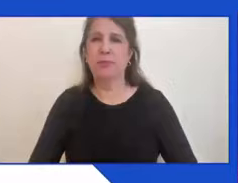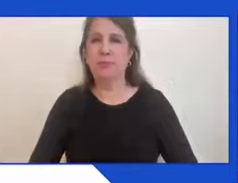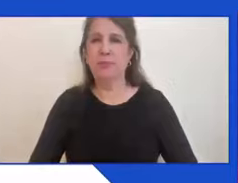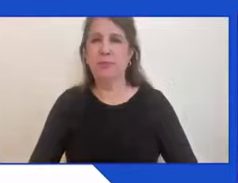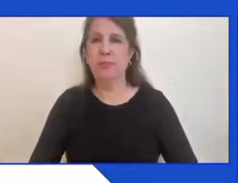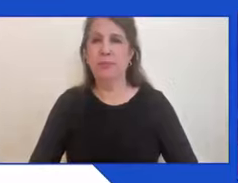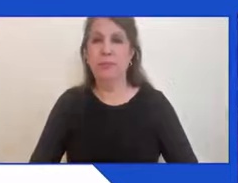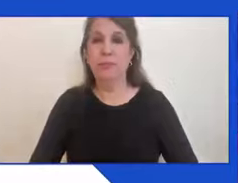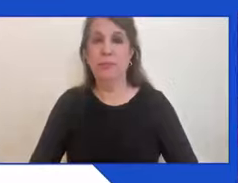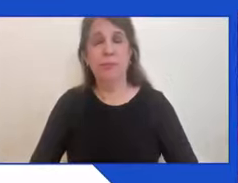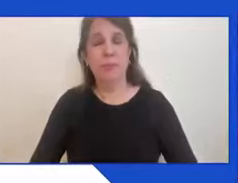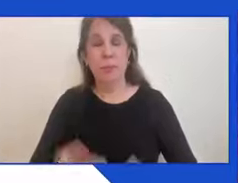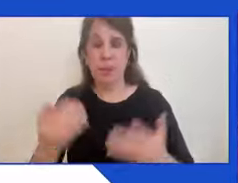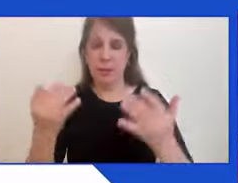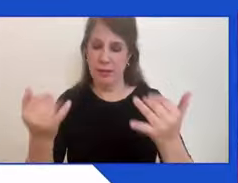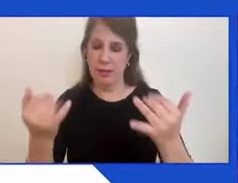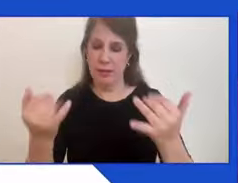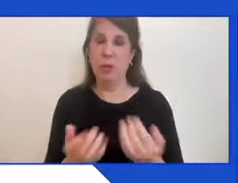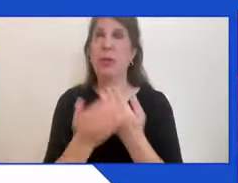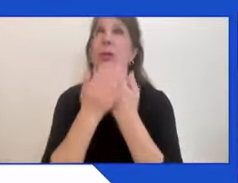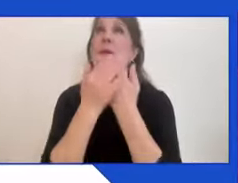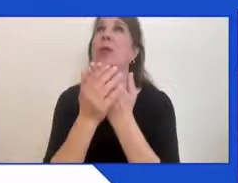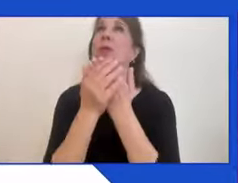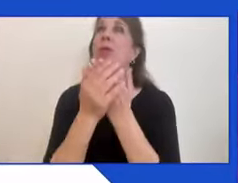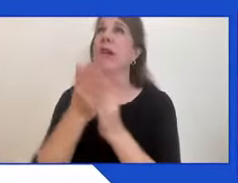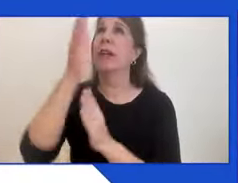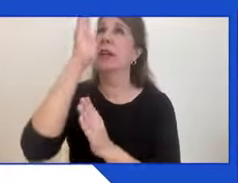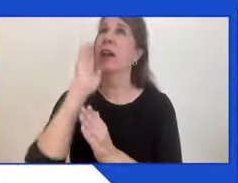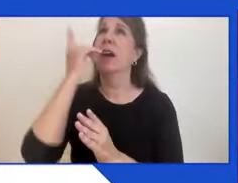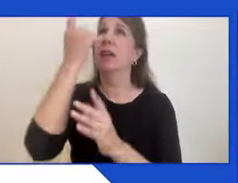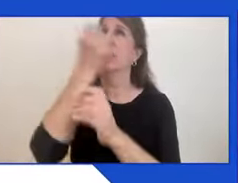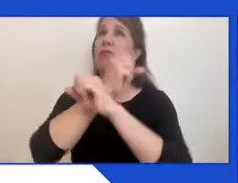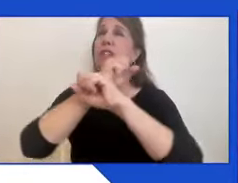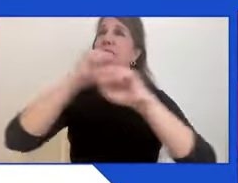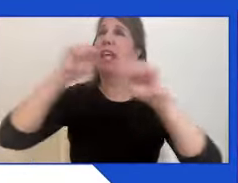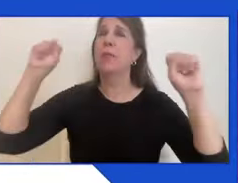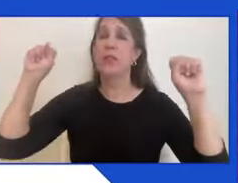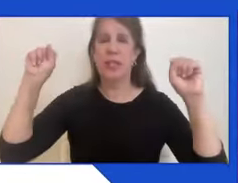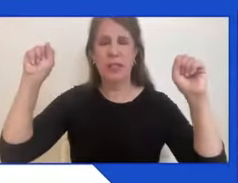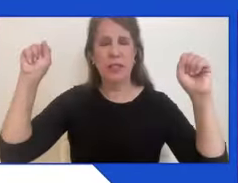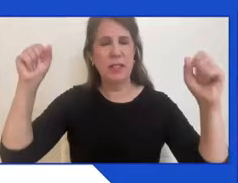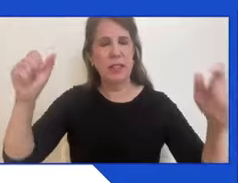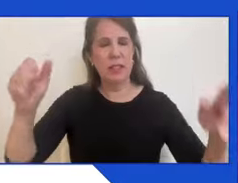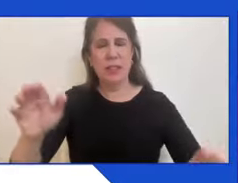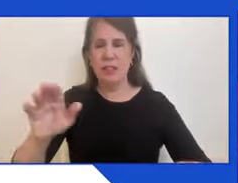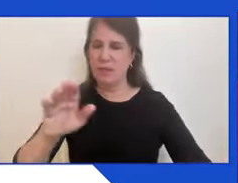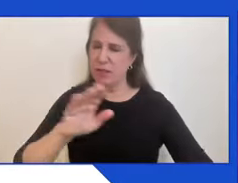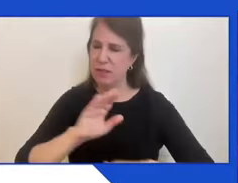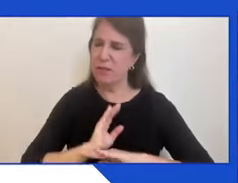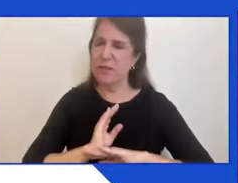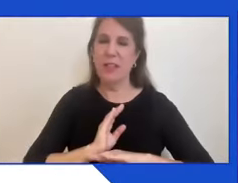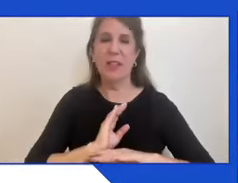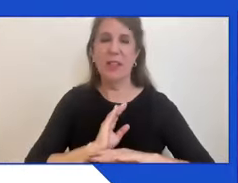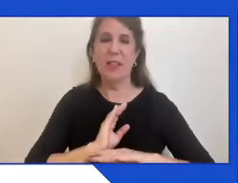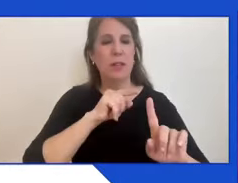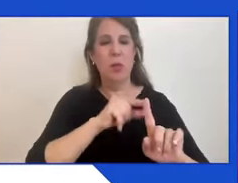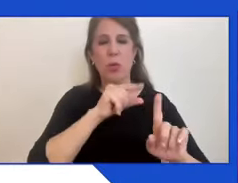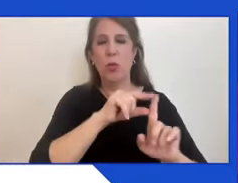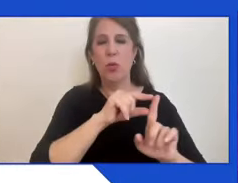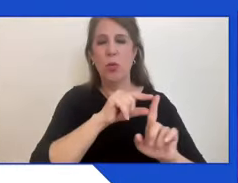And so we pray before you, O God of redemption, fulfill speedily the words of Genesis.